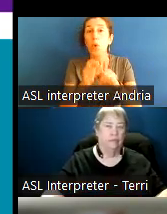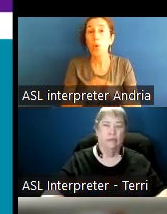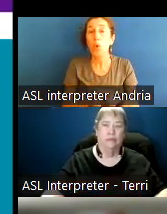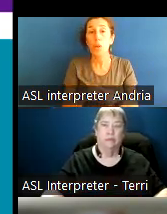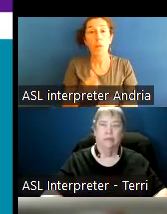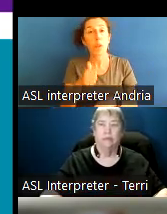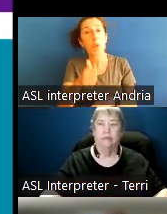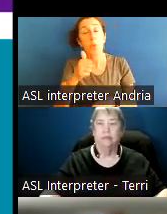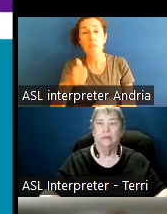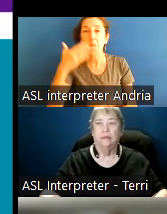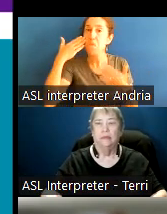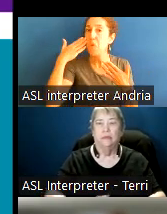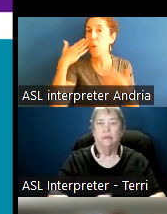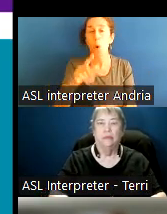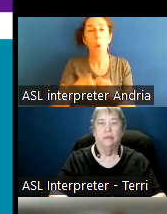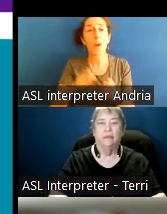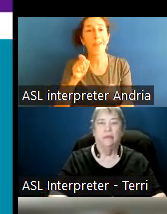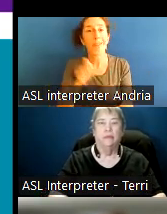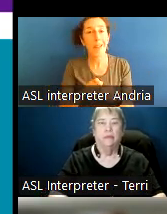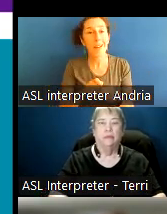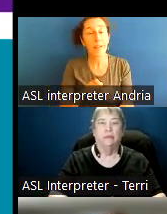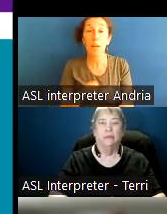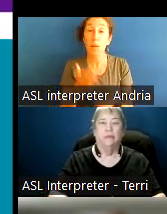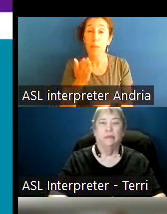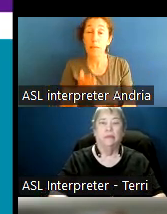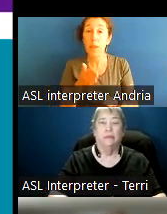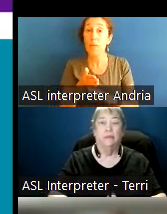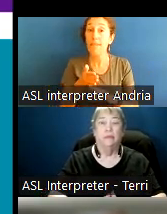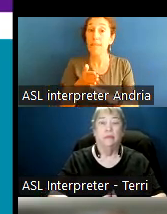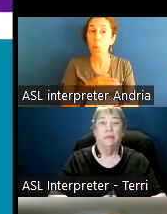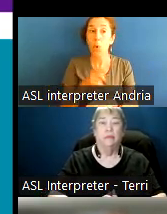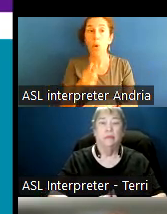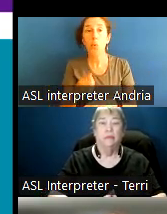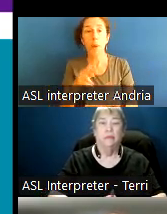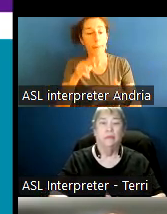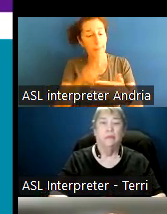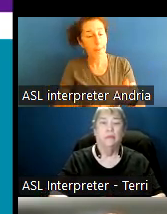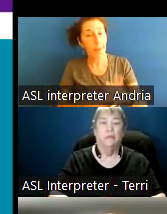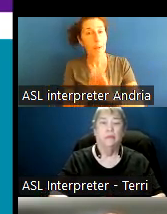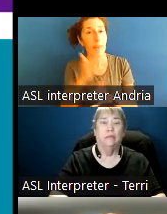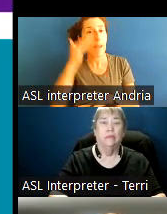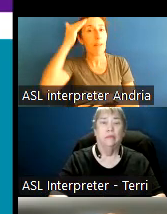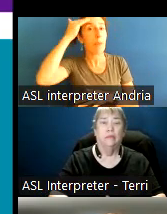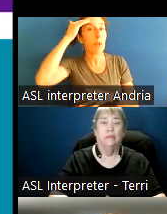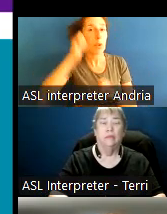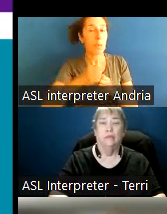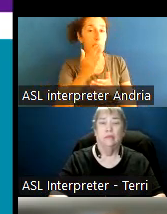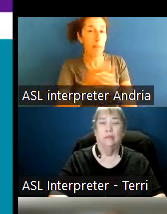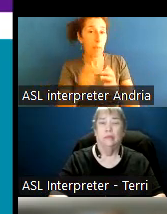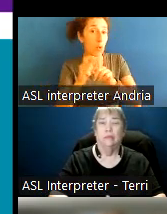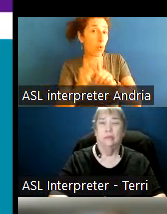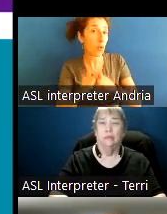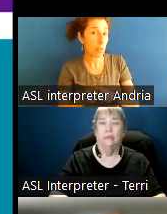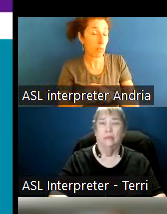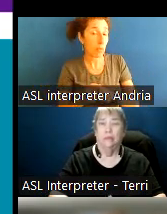with some of those terms before you hear them for the first time. But if you do hear something and you